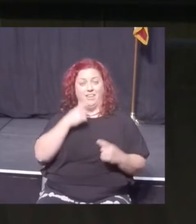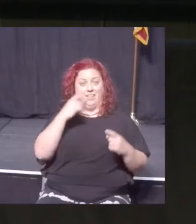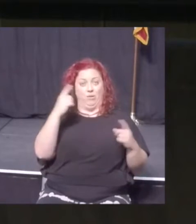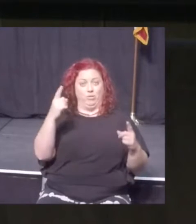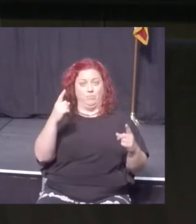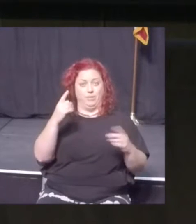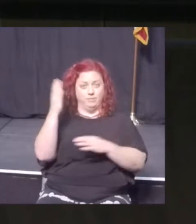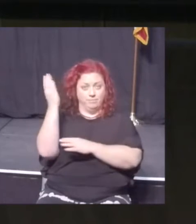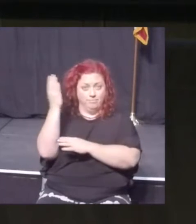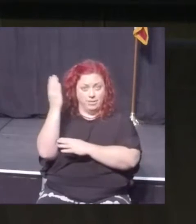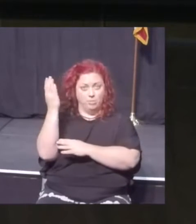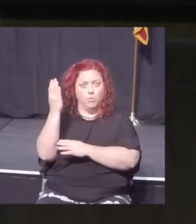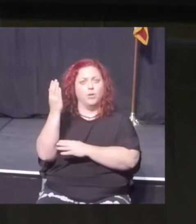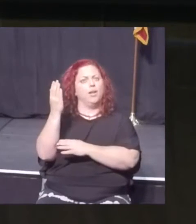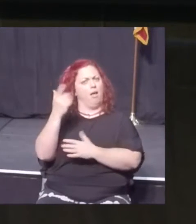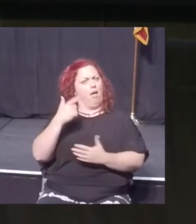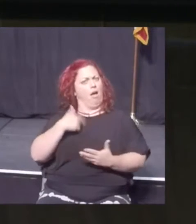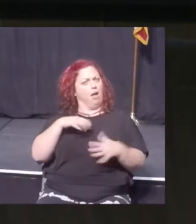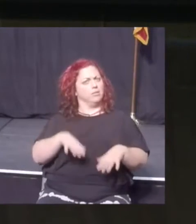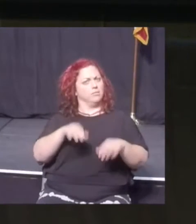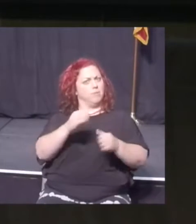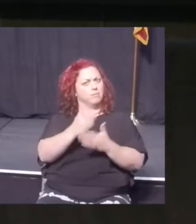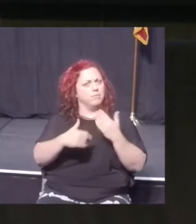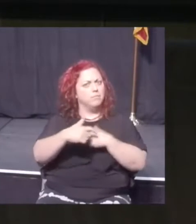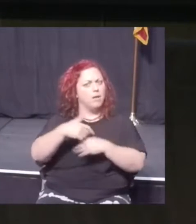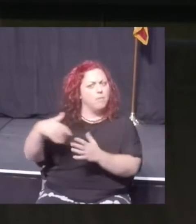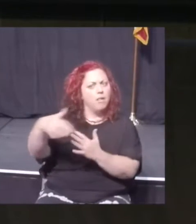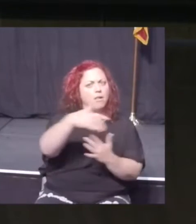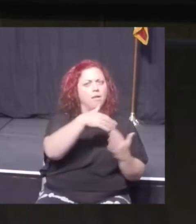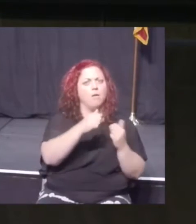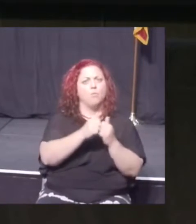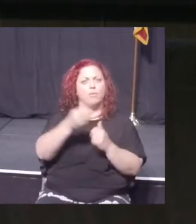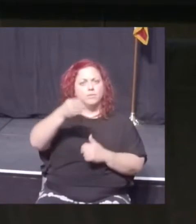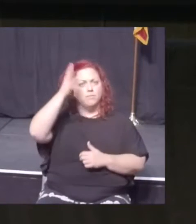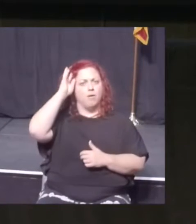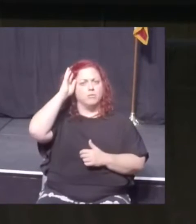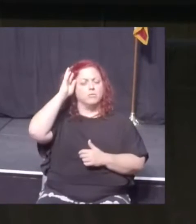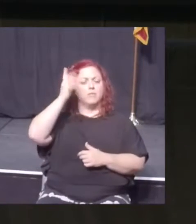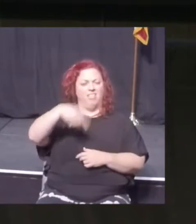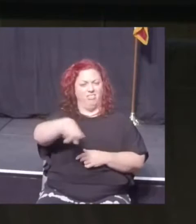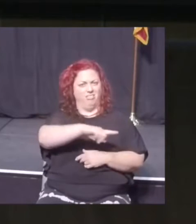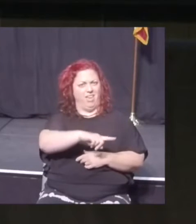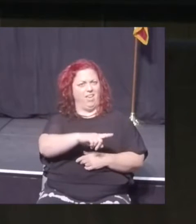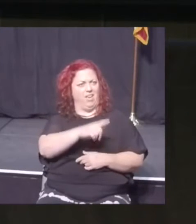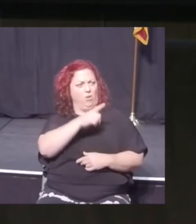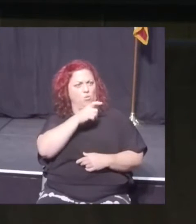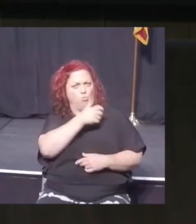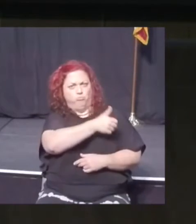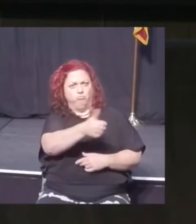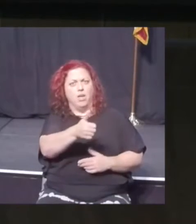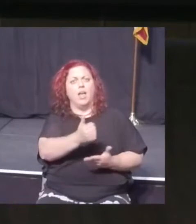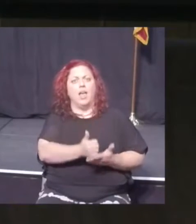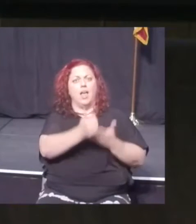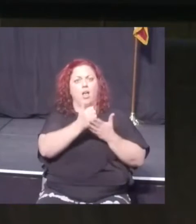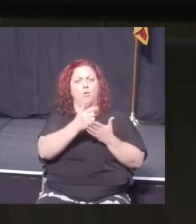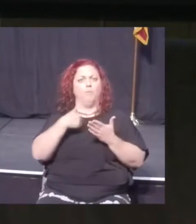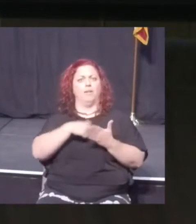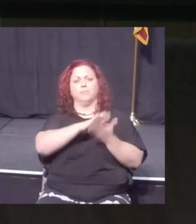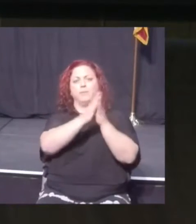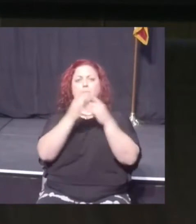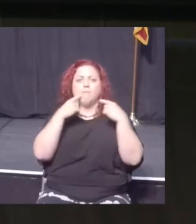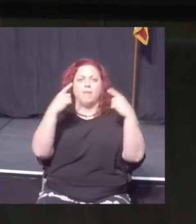ceremony gave me the opportunity to spend time with many of the Spartans who created San Jose State's Speed City